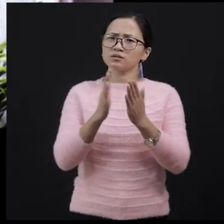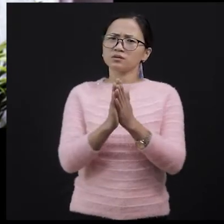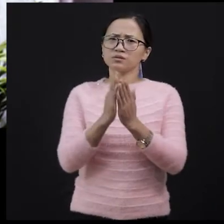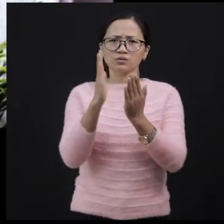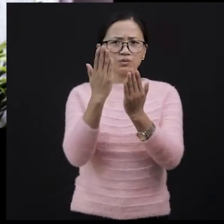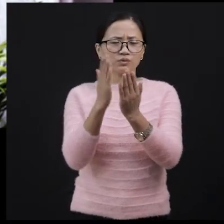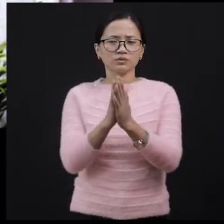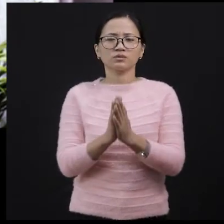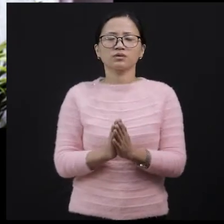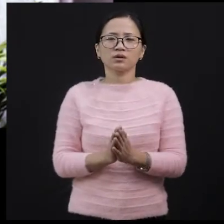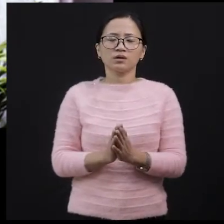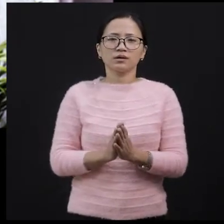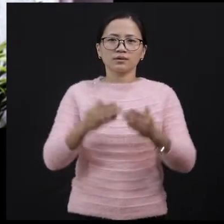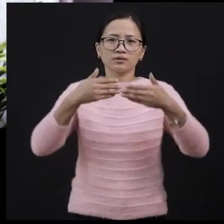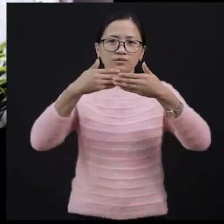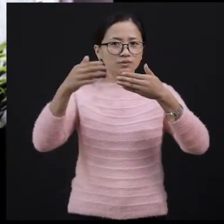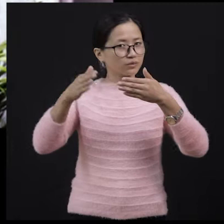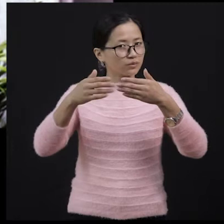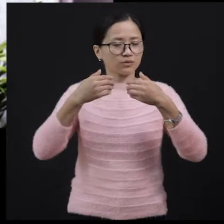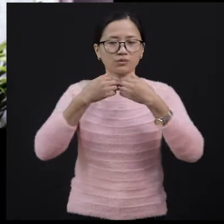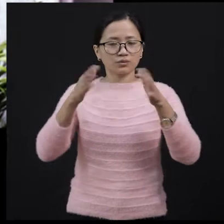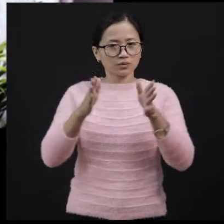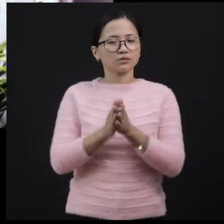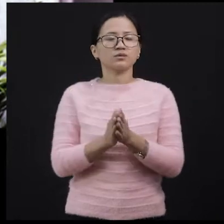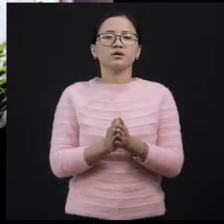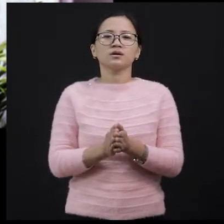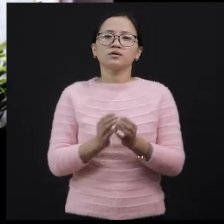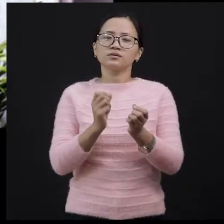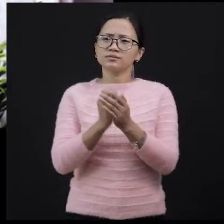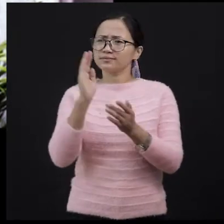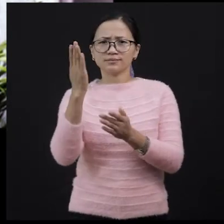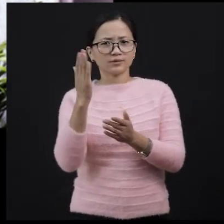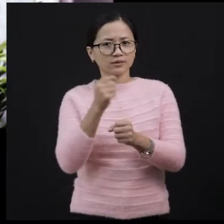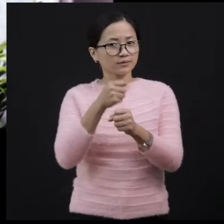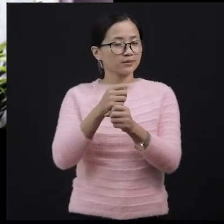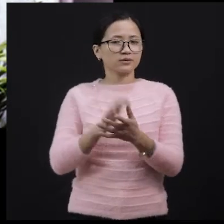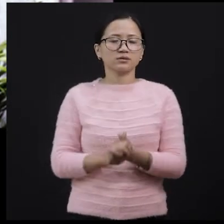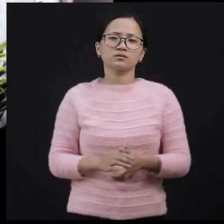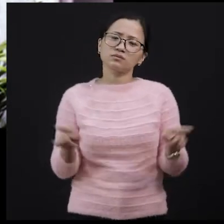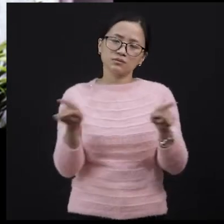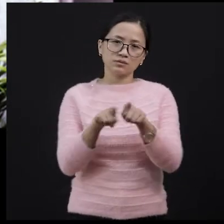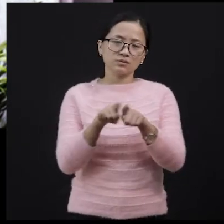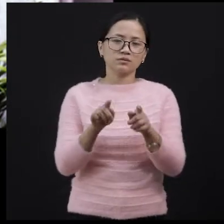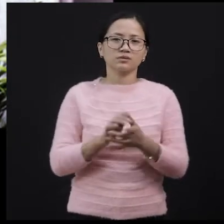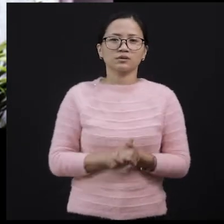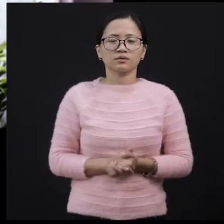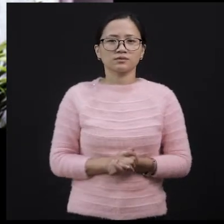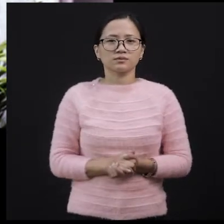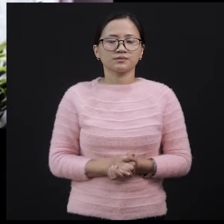students, are you thinking of any other example? It can be glasses as well, right?